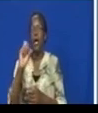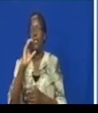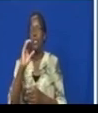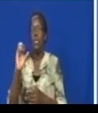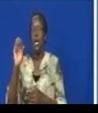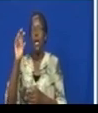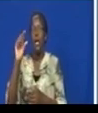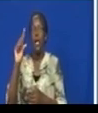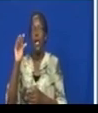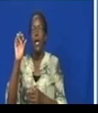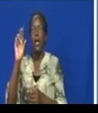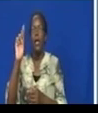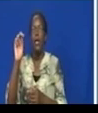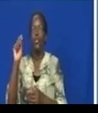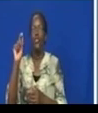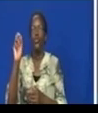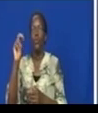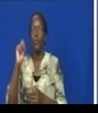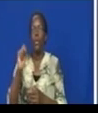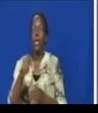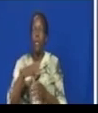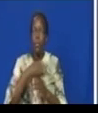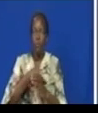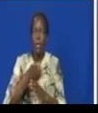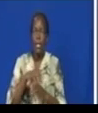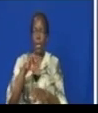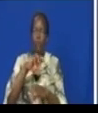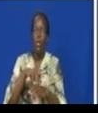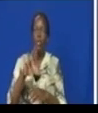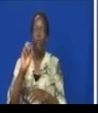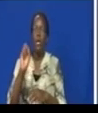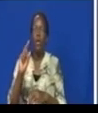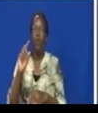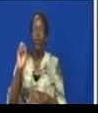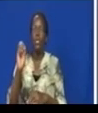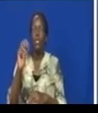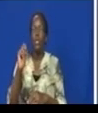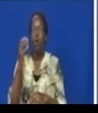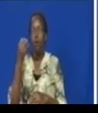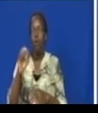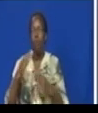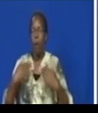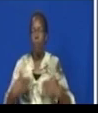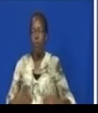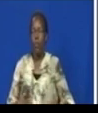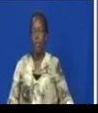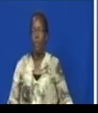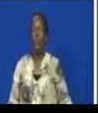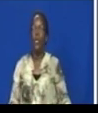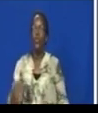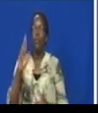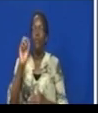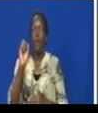that affect velocity of a body. Now, very quickly, Lana, velocity is a